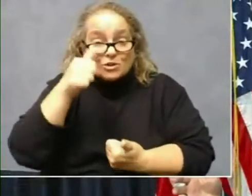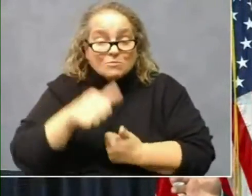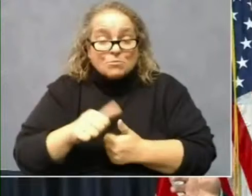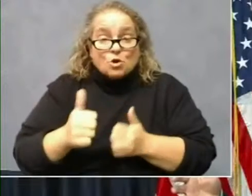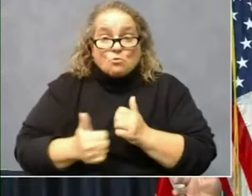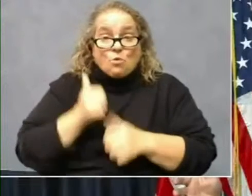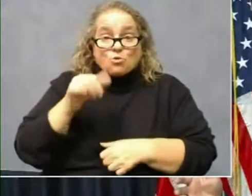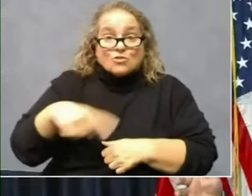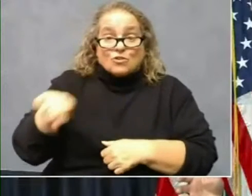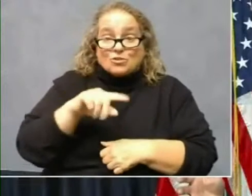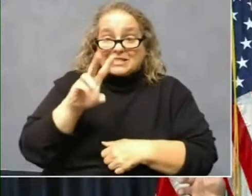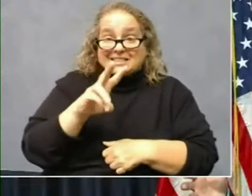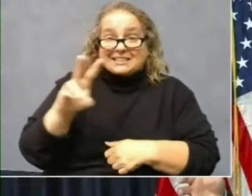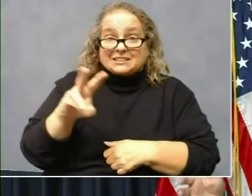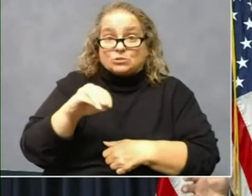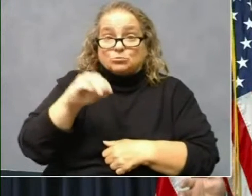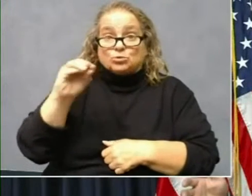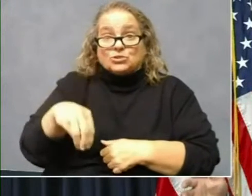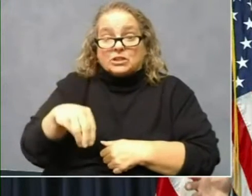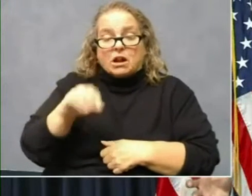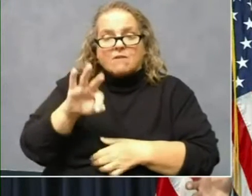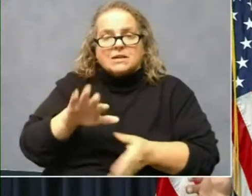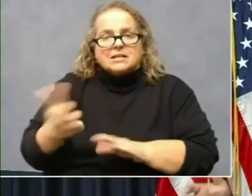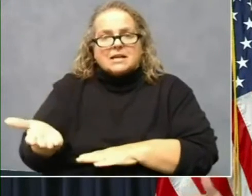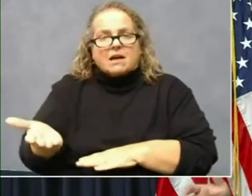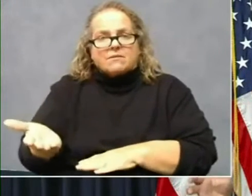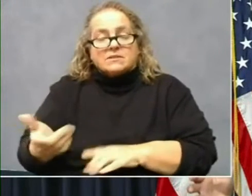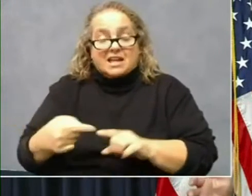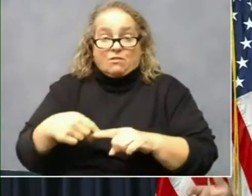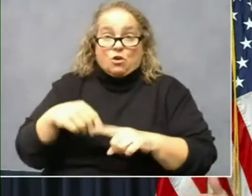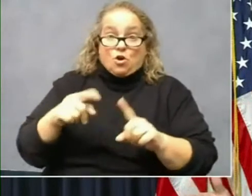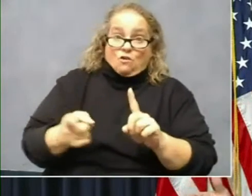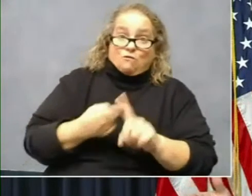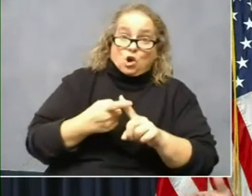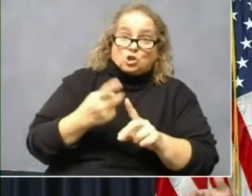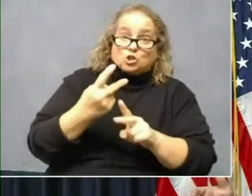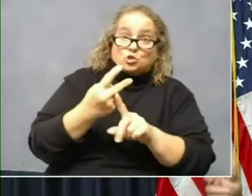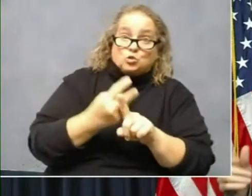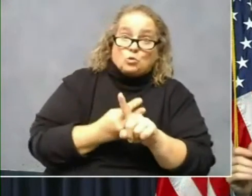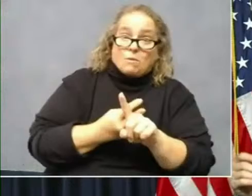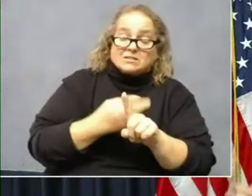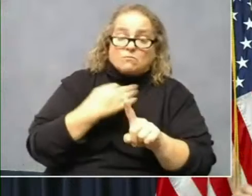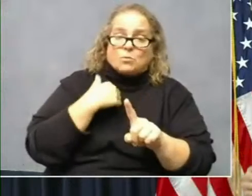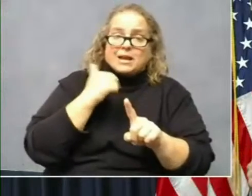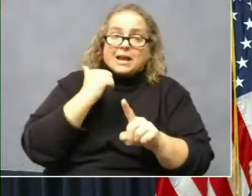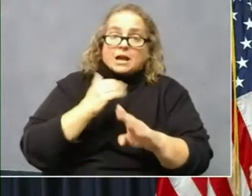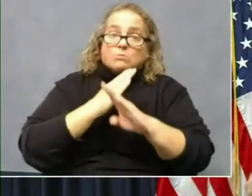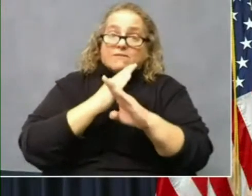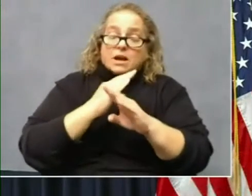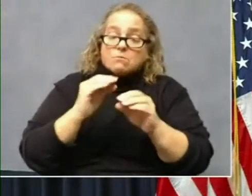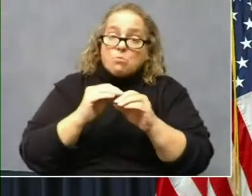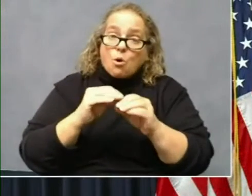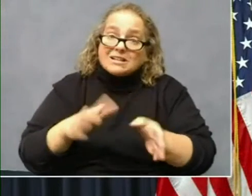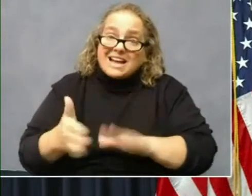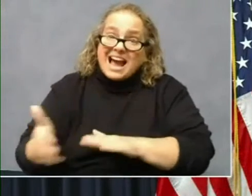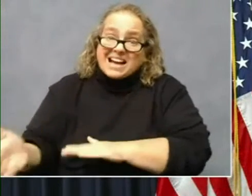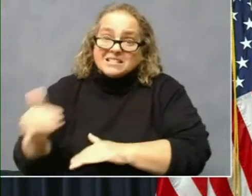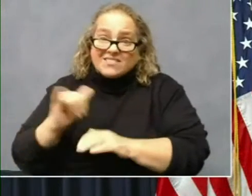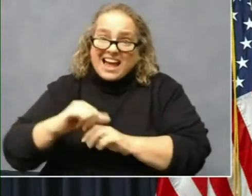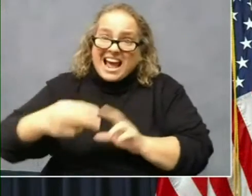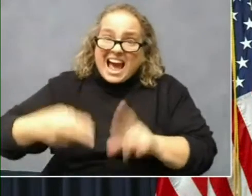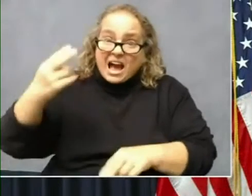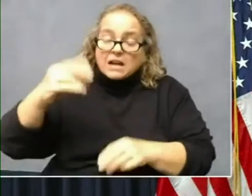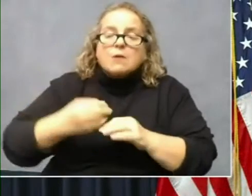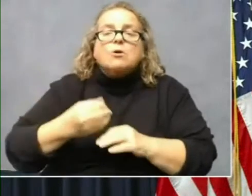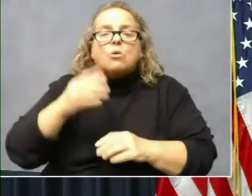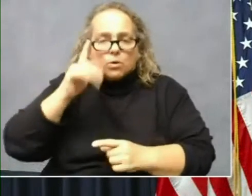program, oh my. And that'll be us doing something really special. And then our frontline healthcare